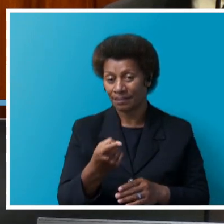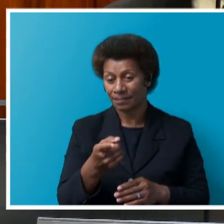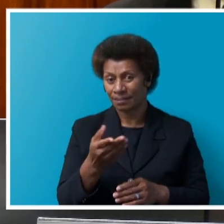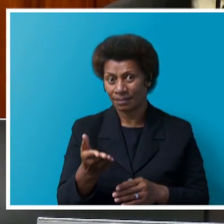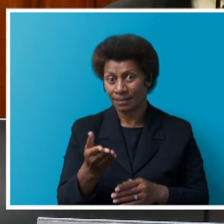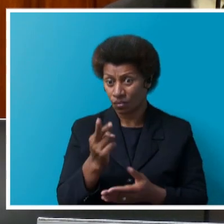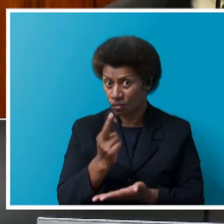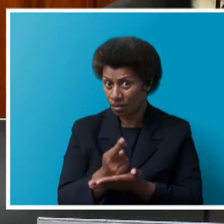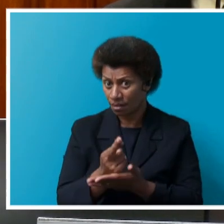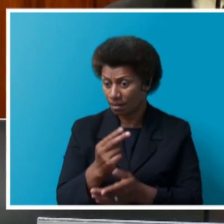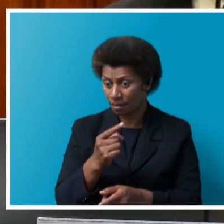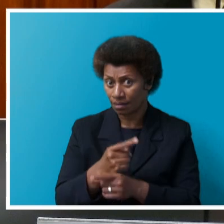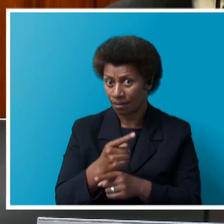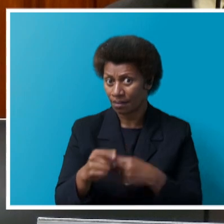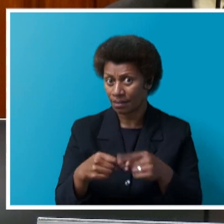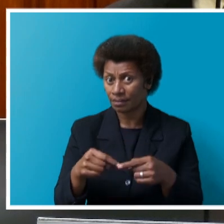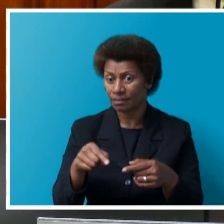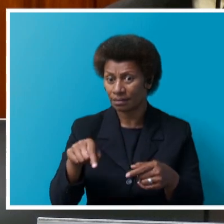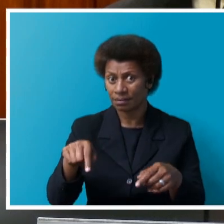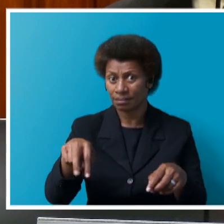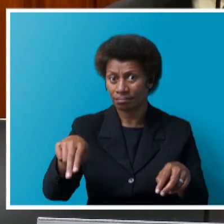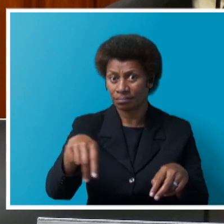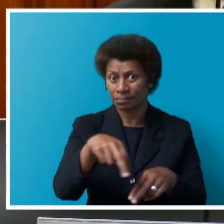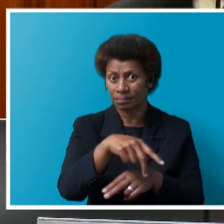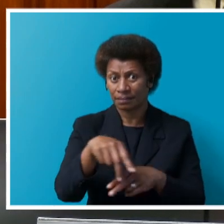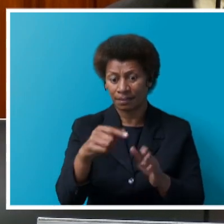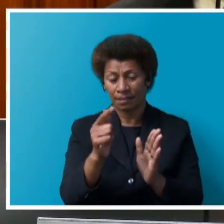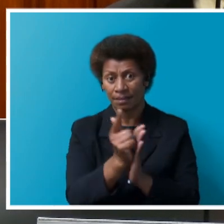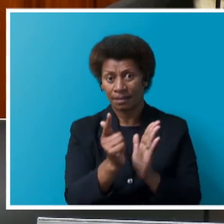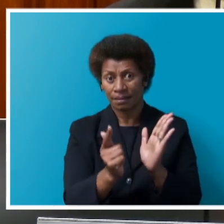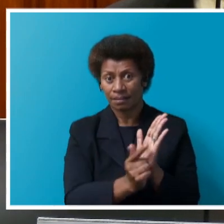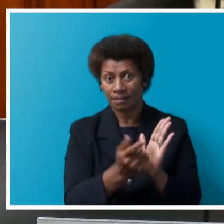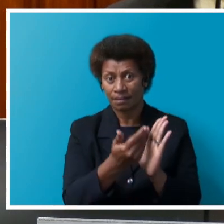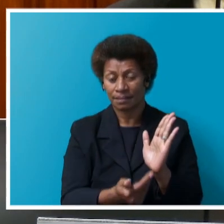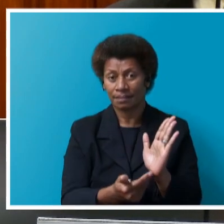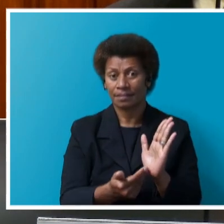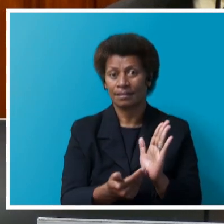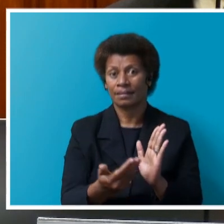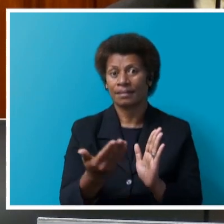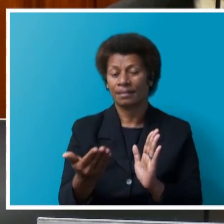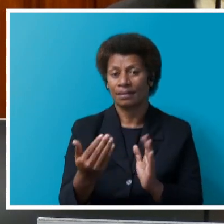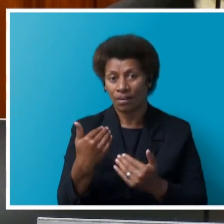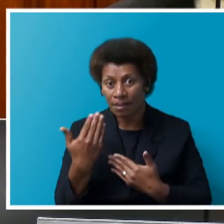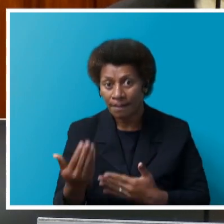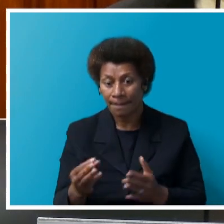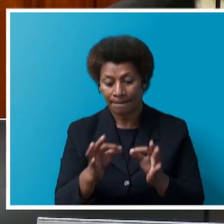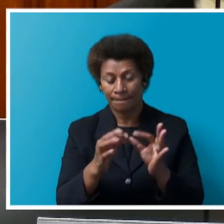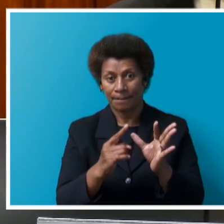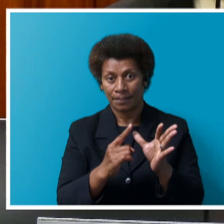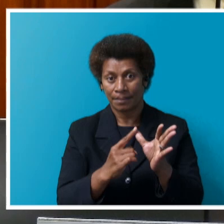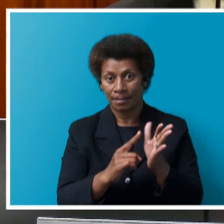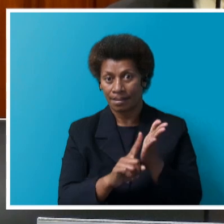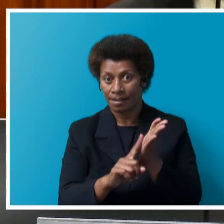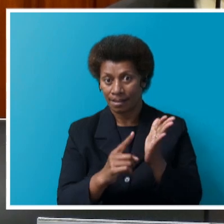about across the floor bipartisan this morning through the legislative framework that he talked about. If the Honorable Bala talked about unity and walking across the